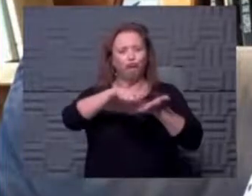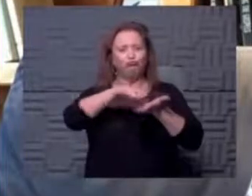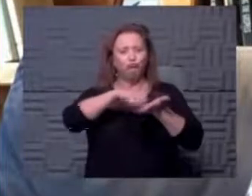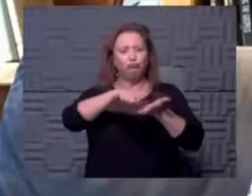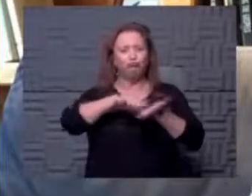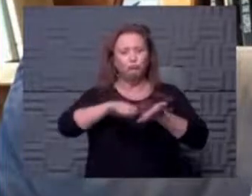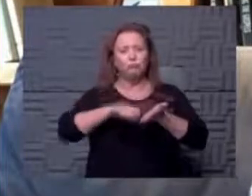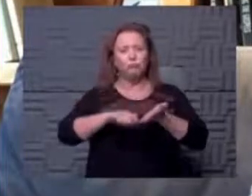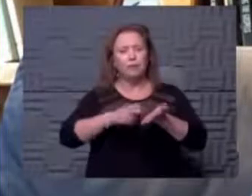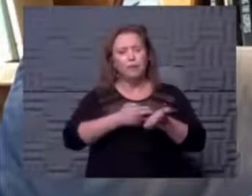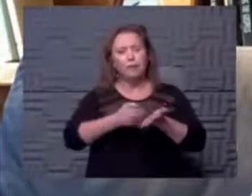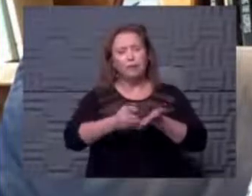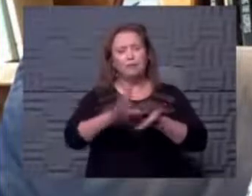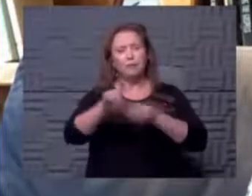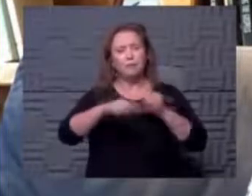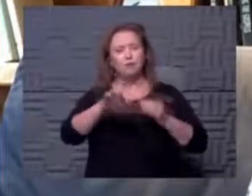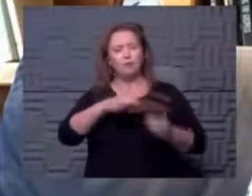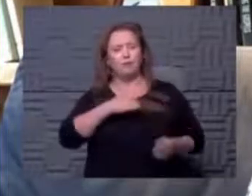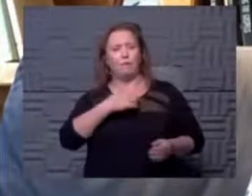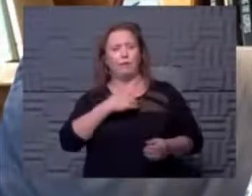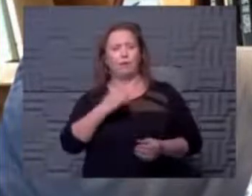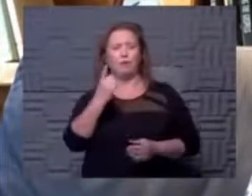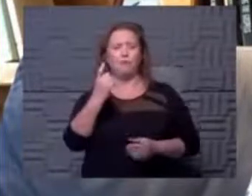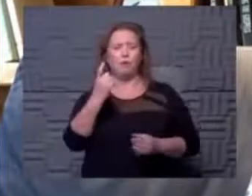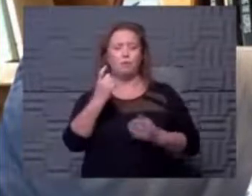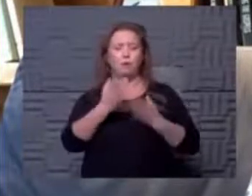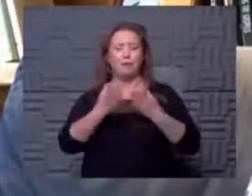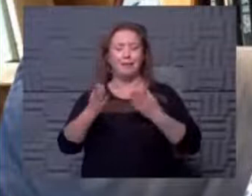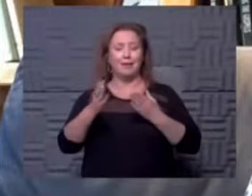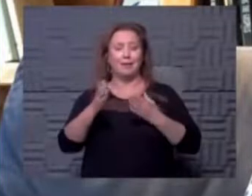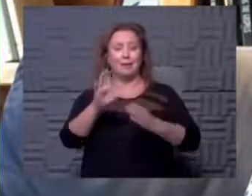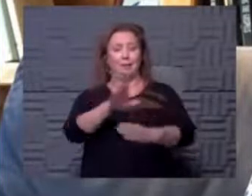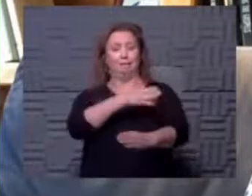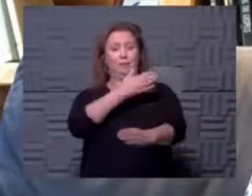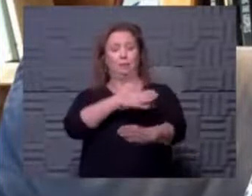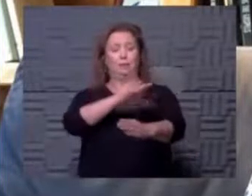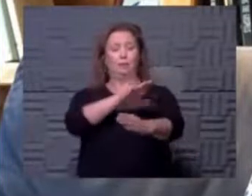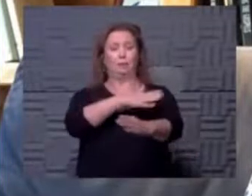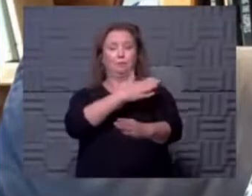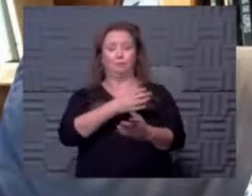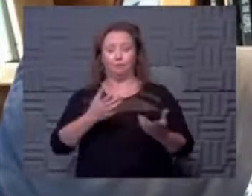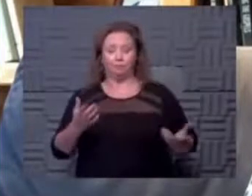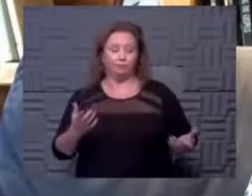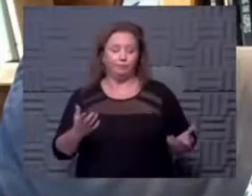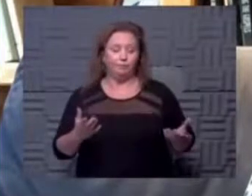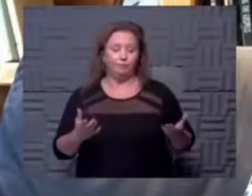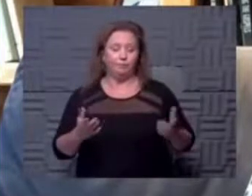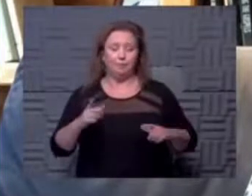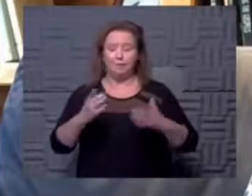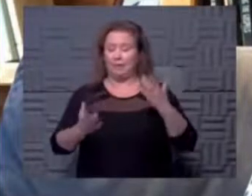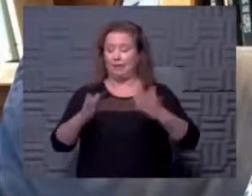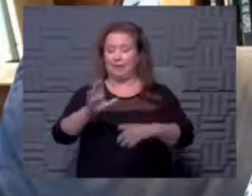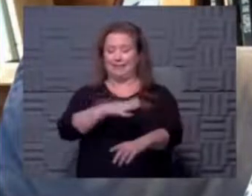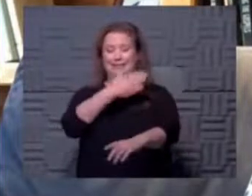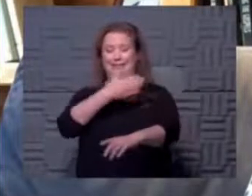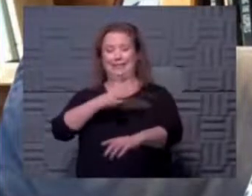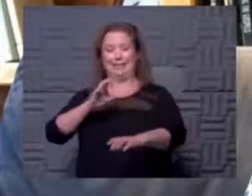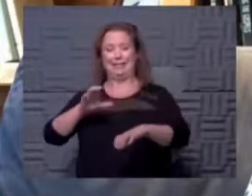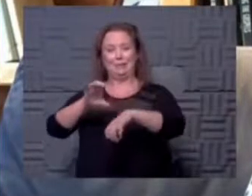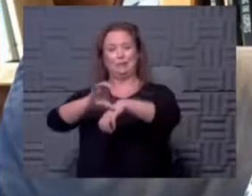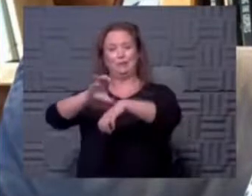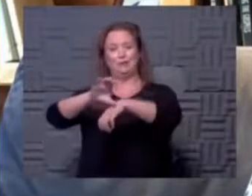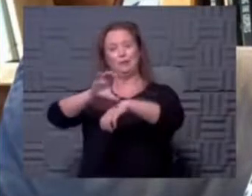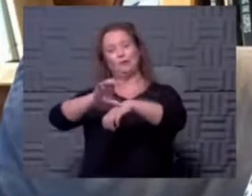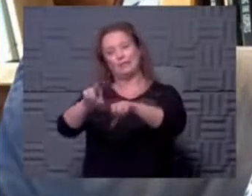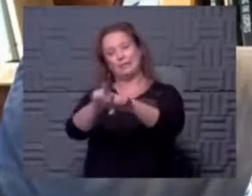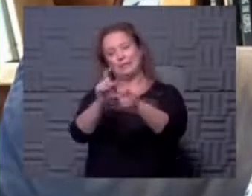Again, be honest about it. And also one more thing, music. While we may not be able to sing in our congregations the